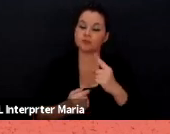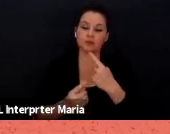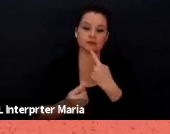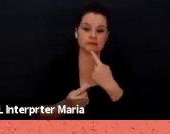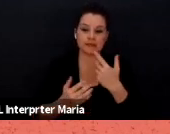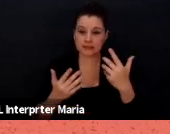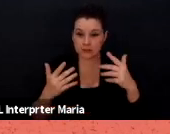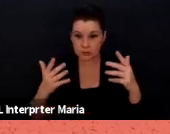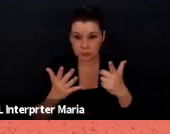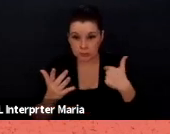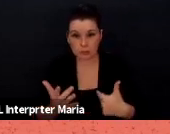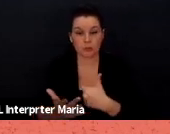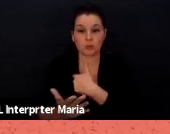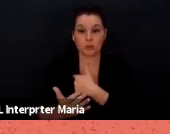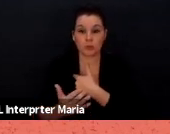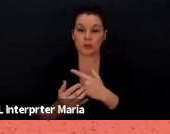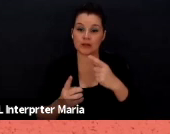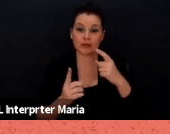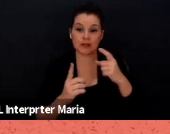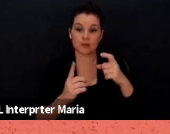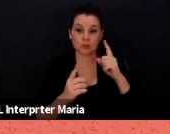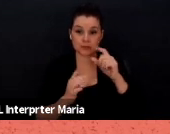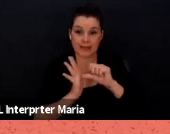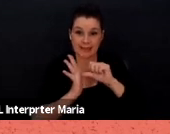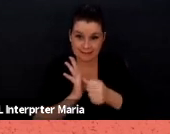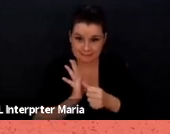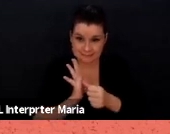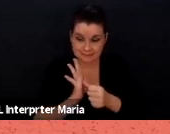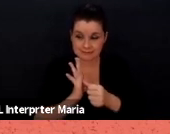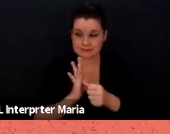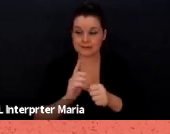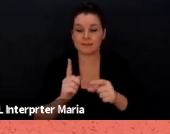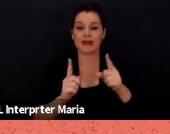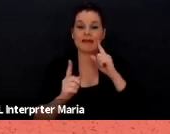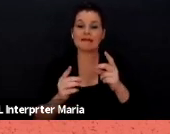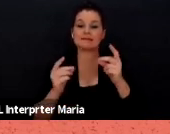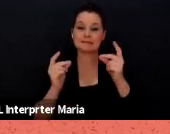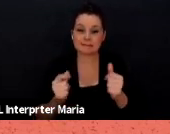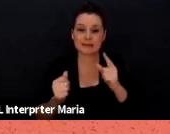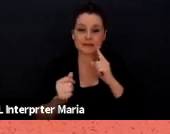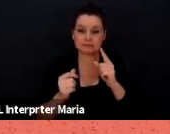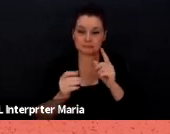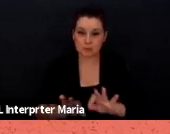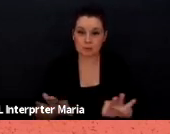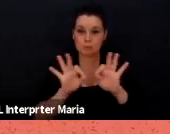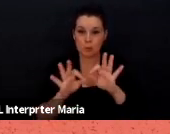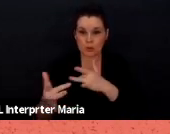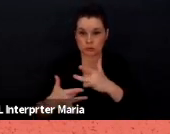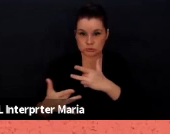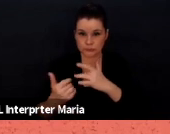what we should not only emphasize, but is an immediate and pressing concern to survivors as a